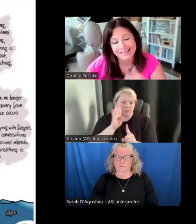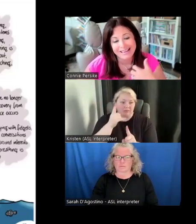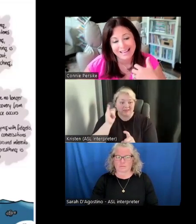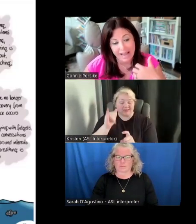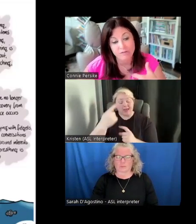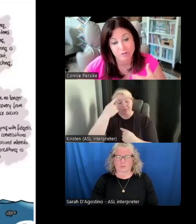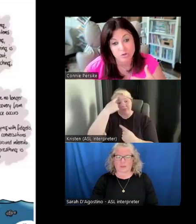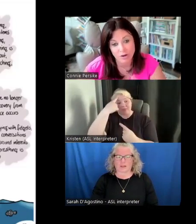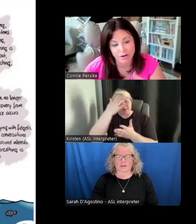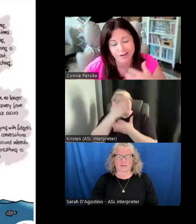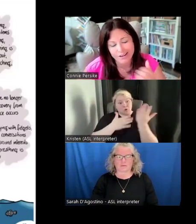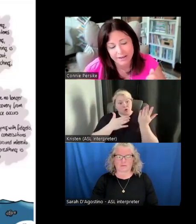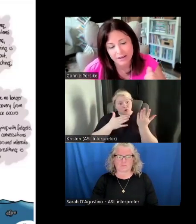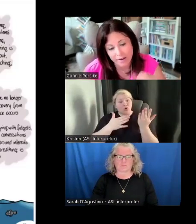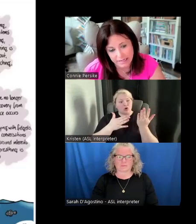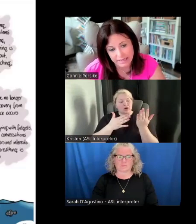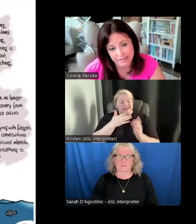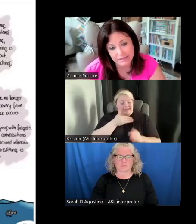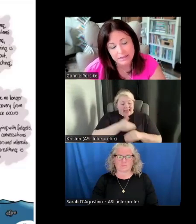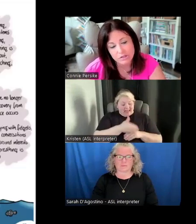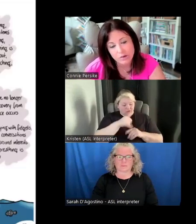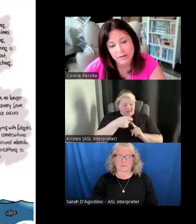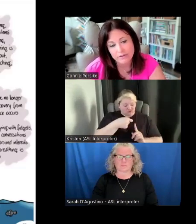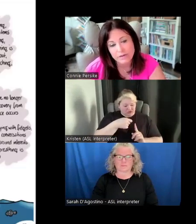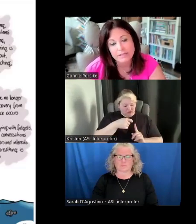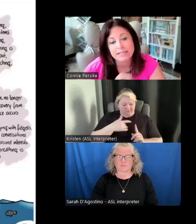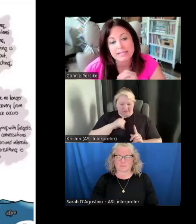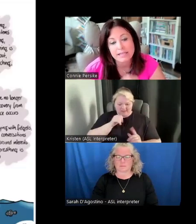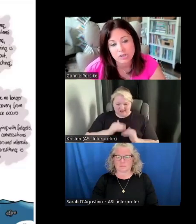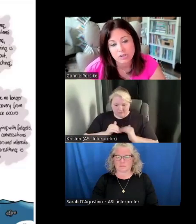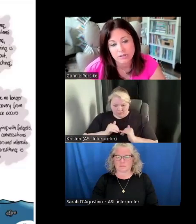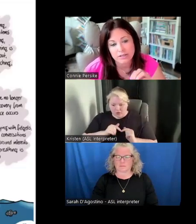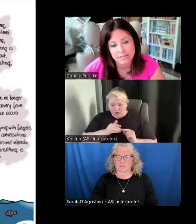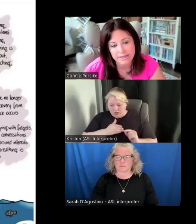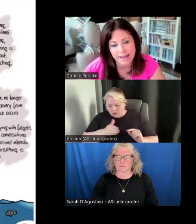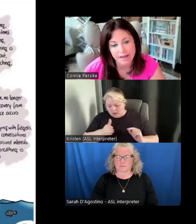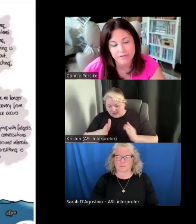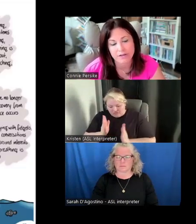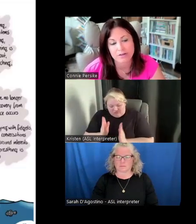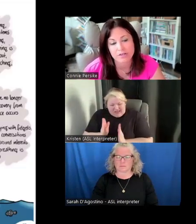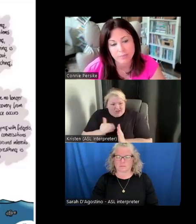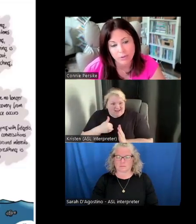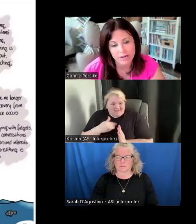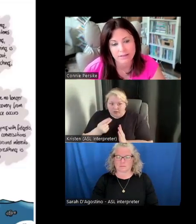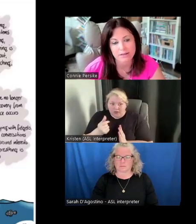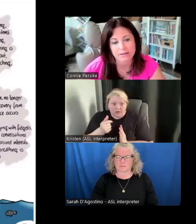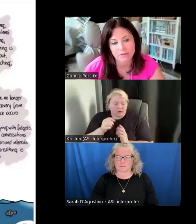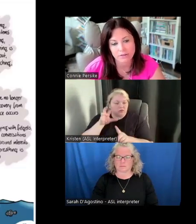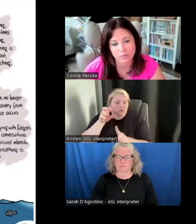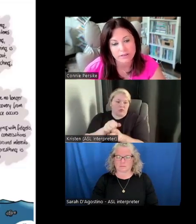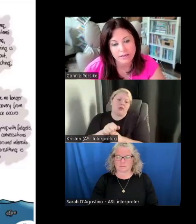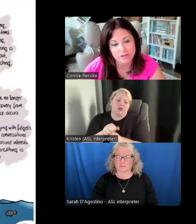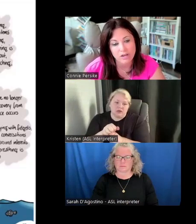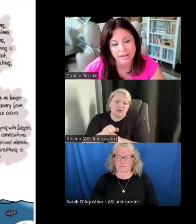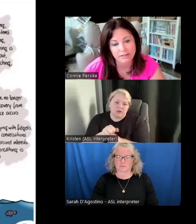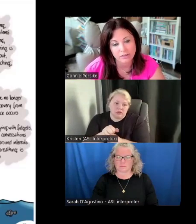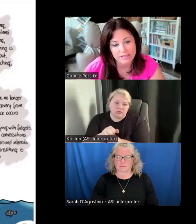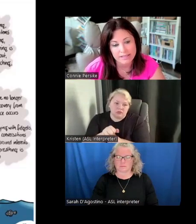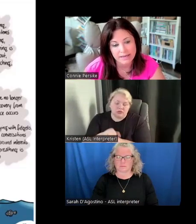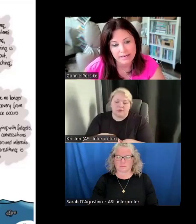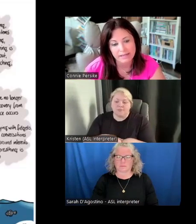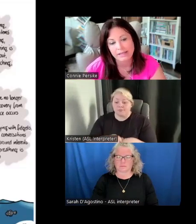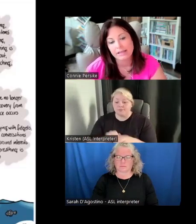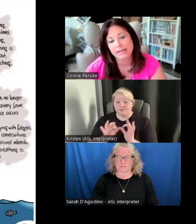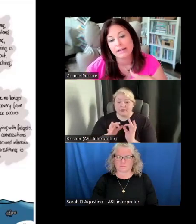accessible after the trigger in unease. And so if we can teach the staff that are supporting that student what that child